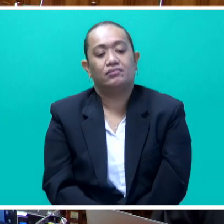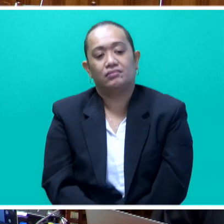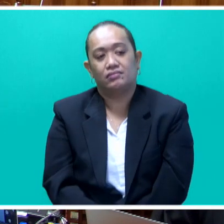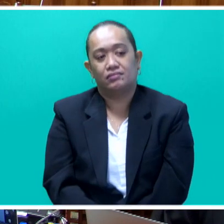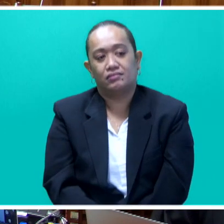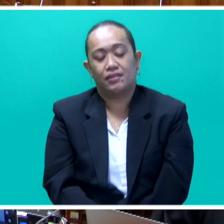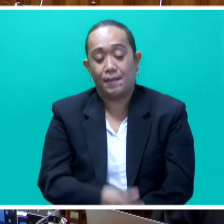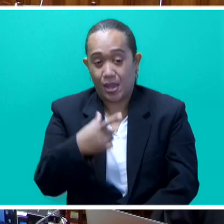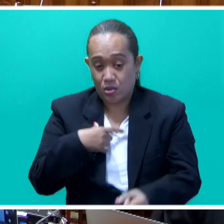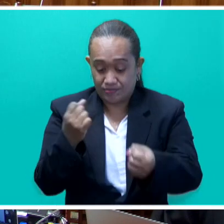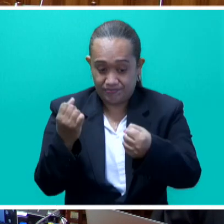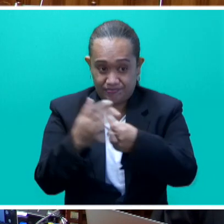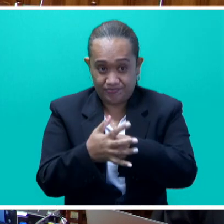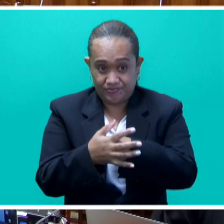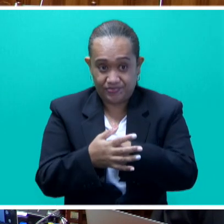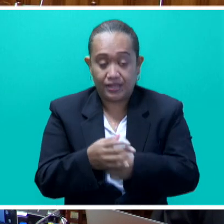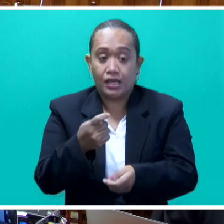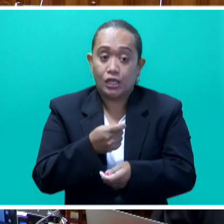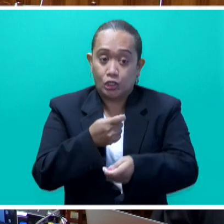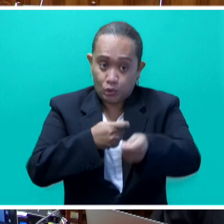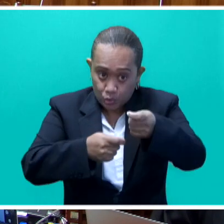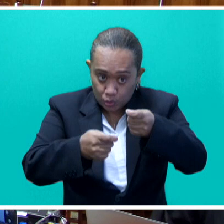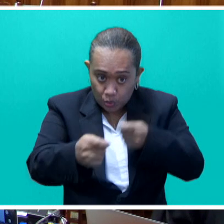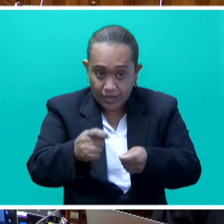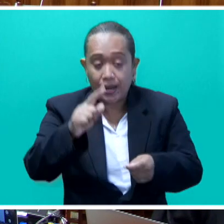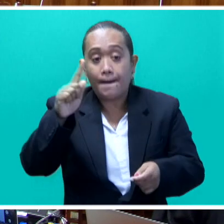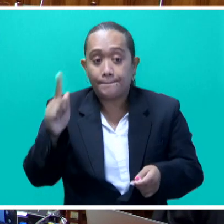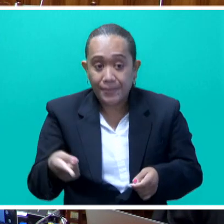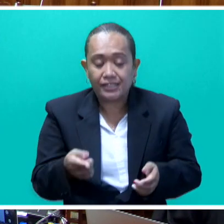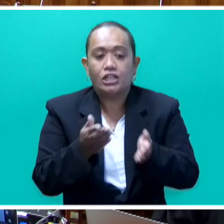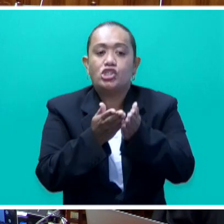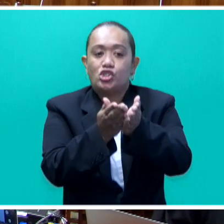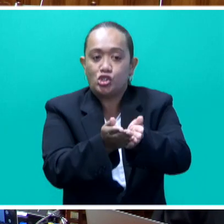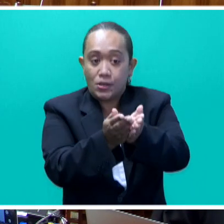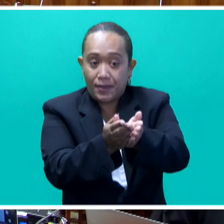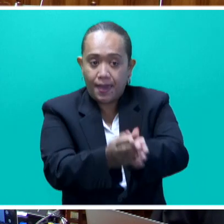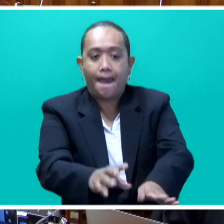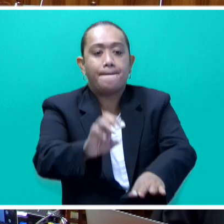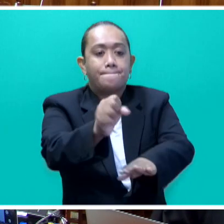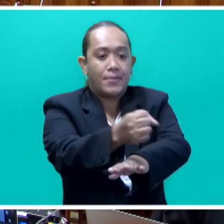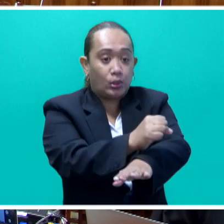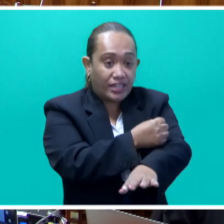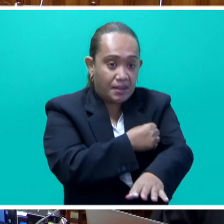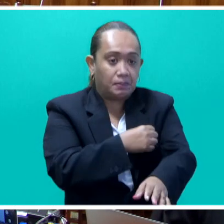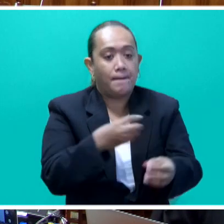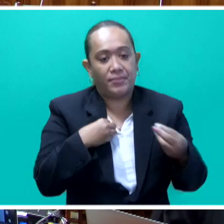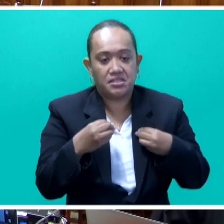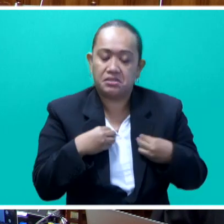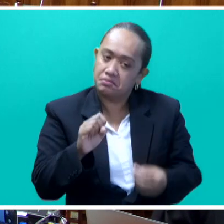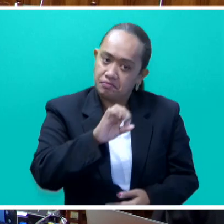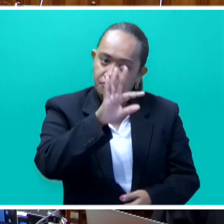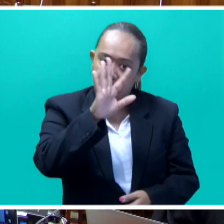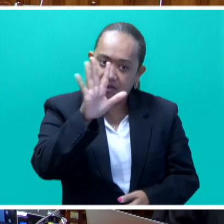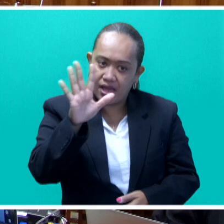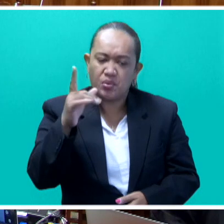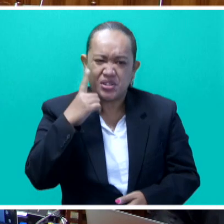pandemic has impacted trade, it has not stopped the maritime and shipping sector from ensuring that cargo is moved to and from our